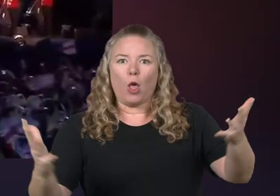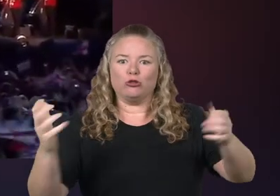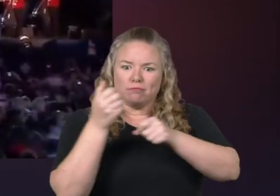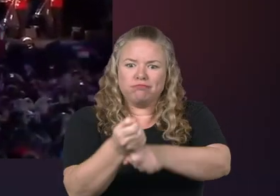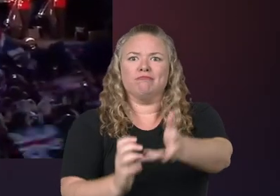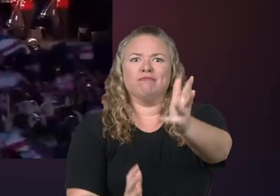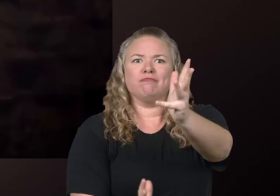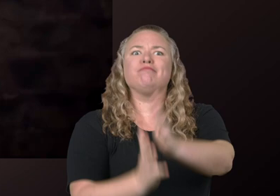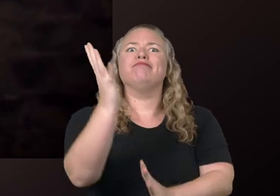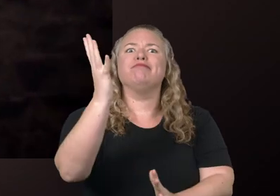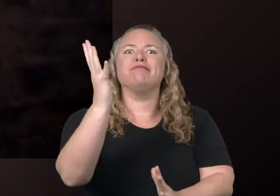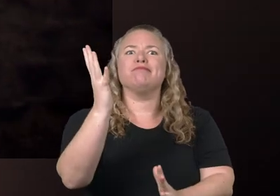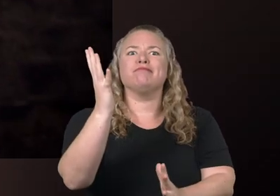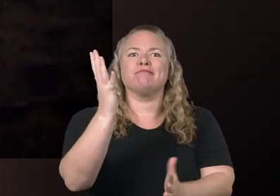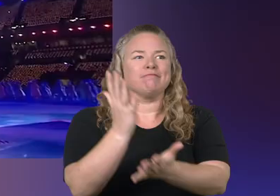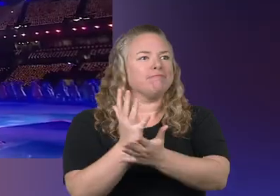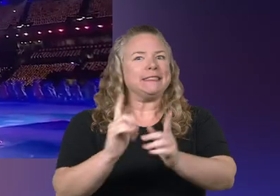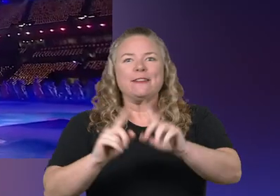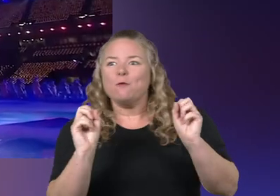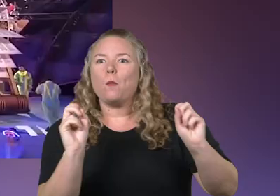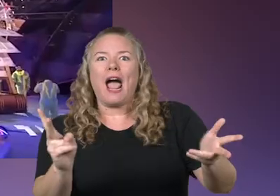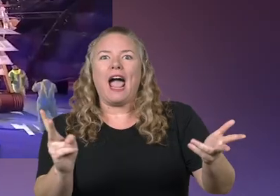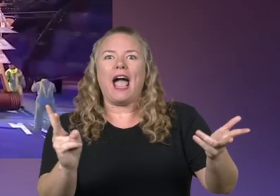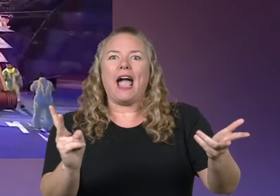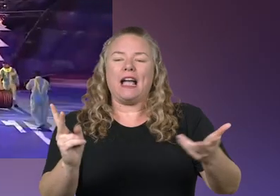London 2012 Games.